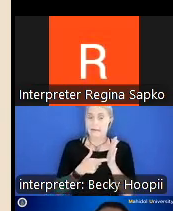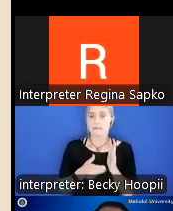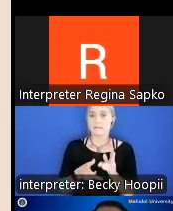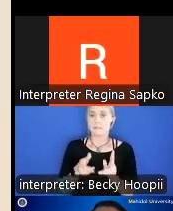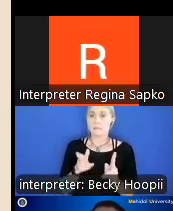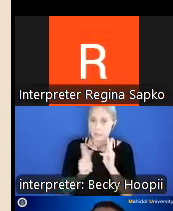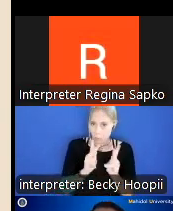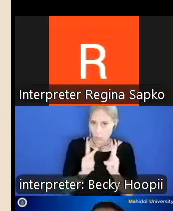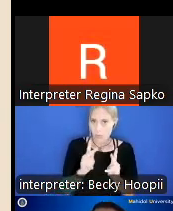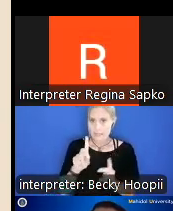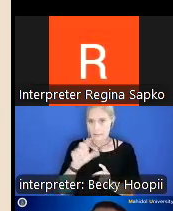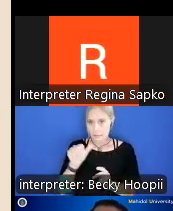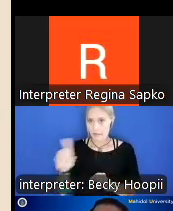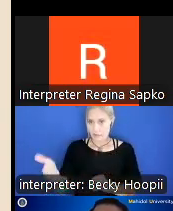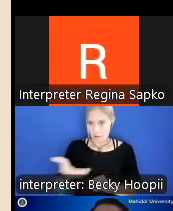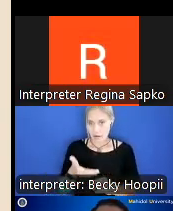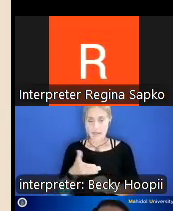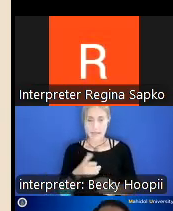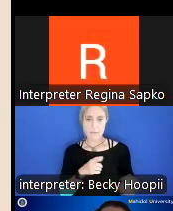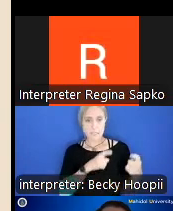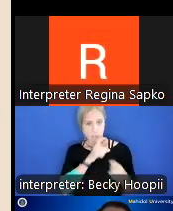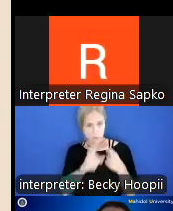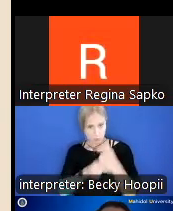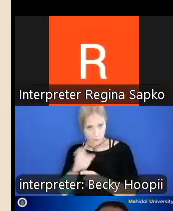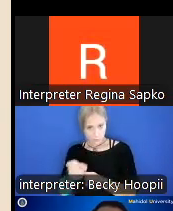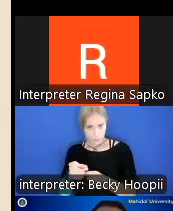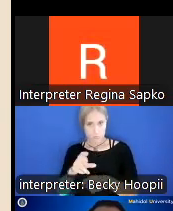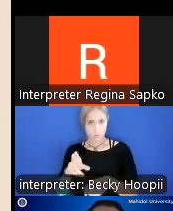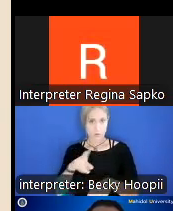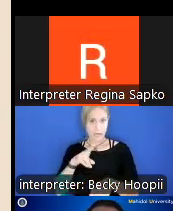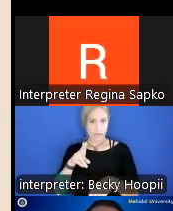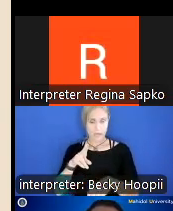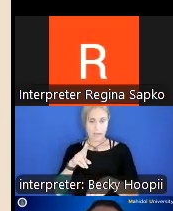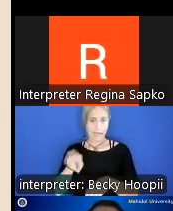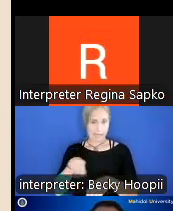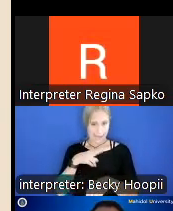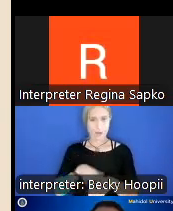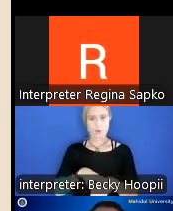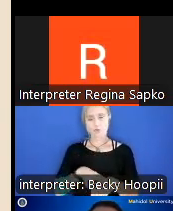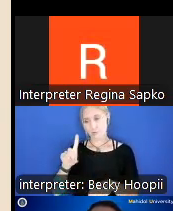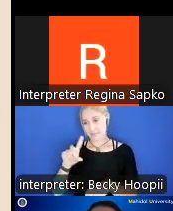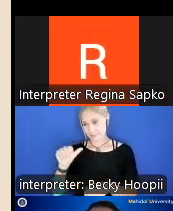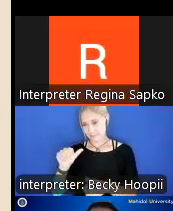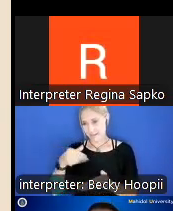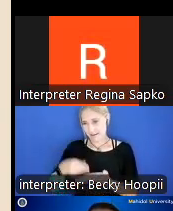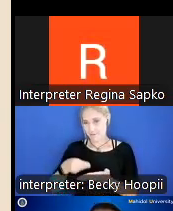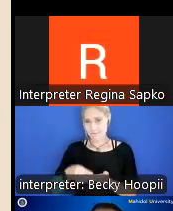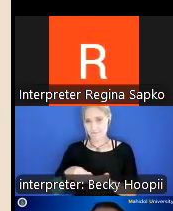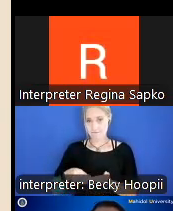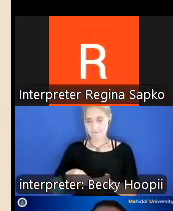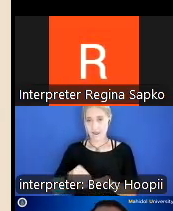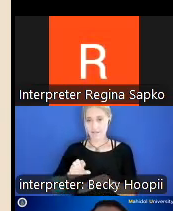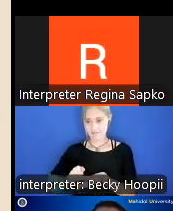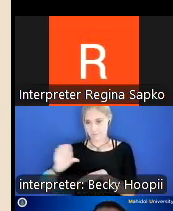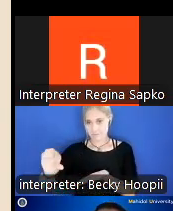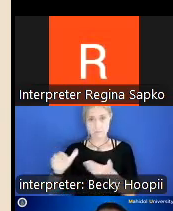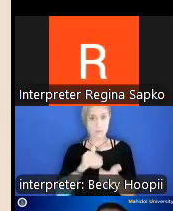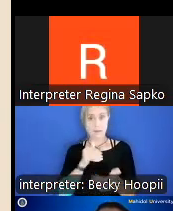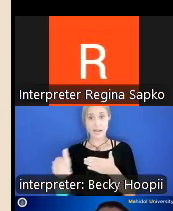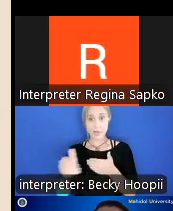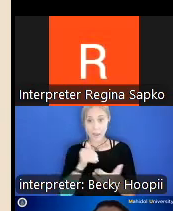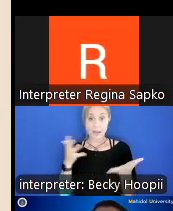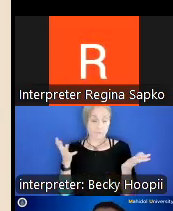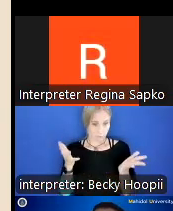national and also contribute the National Disability Fund. Anyway, but enforcement might